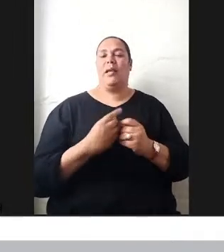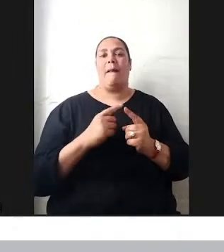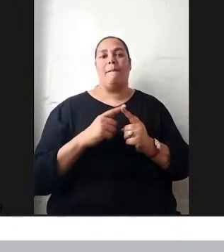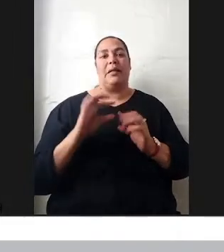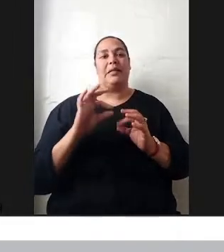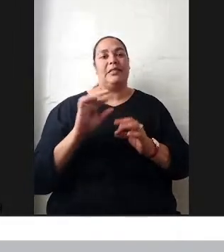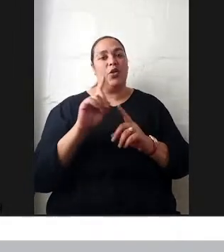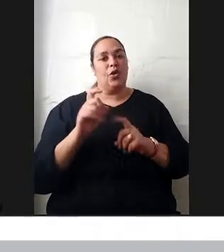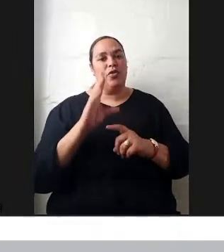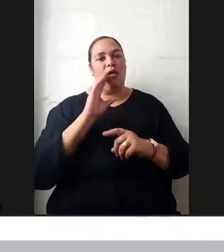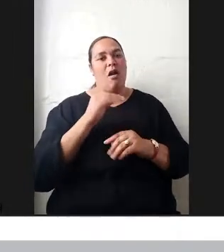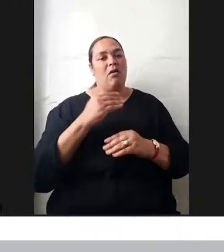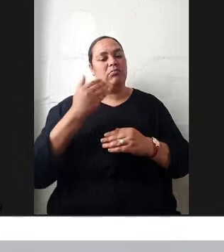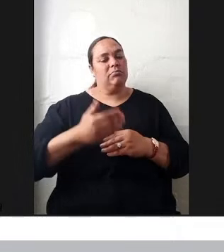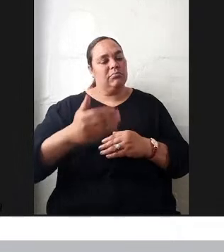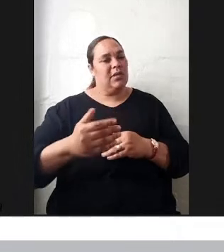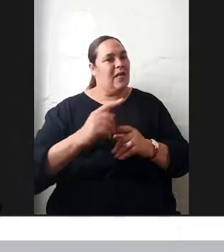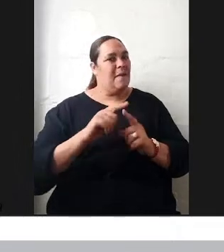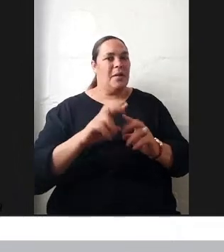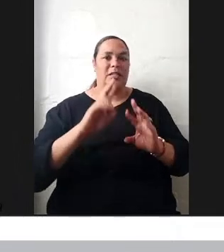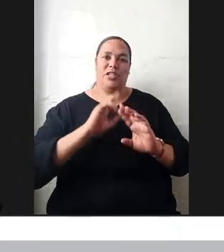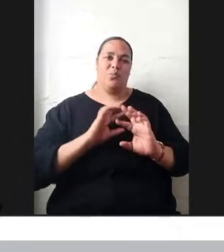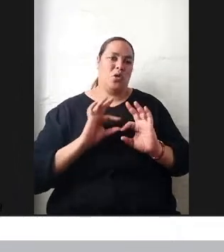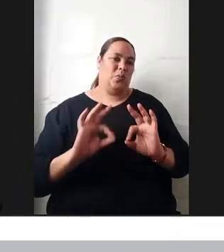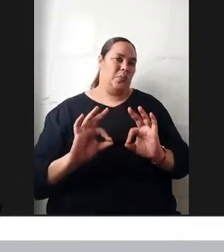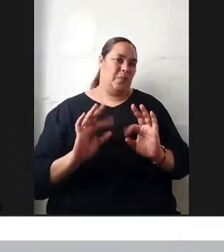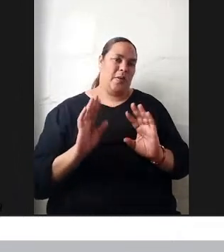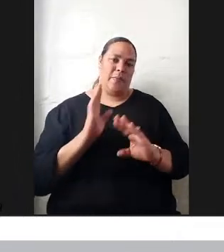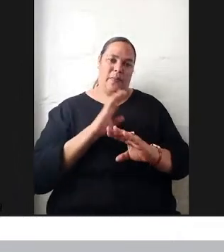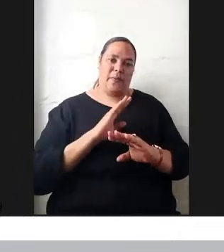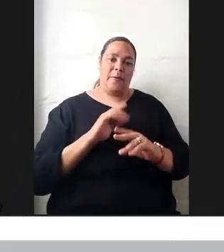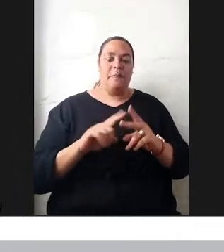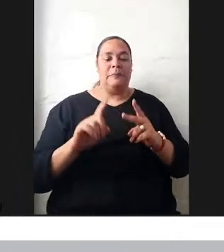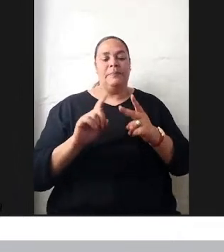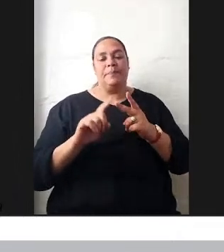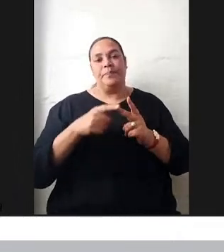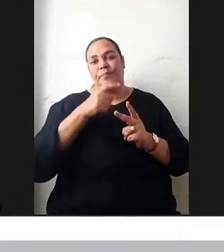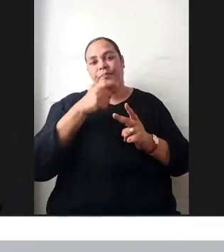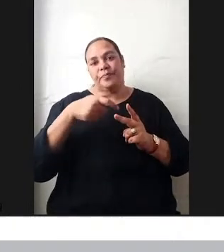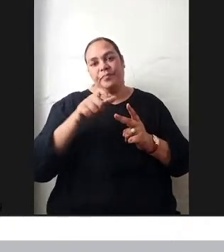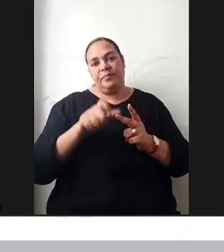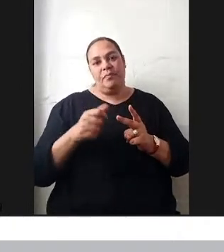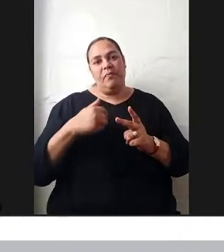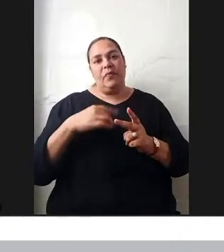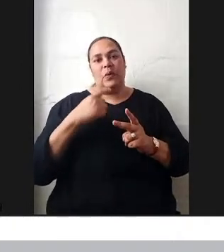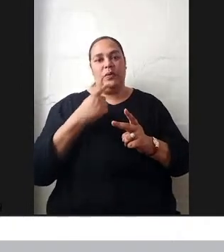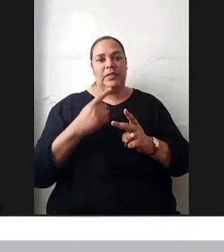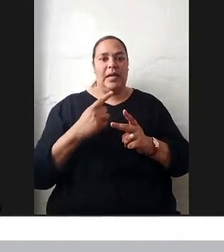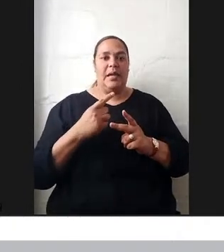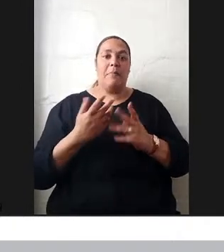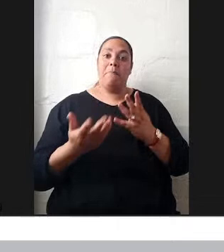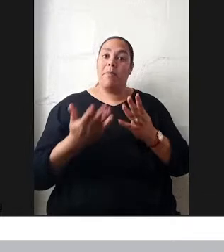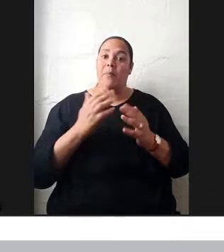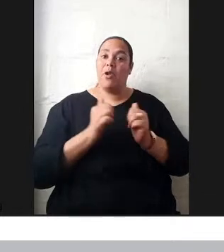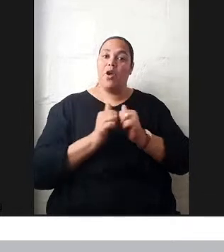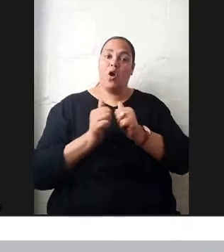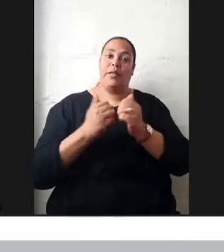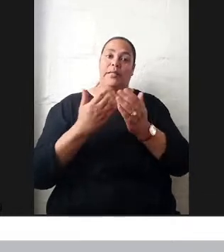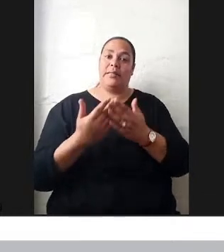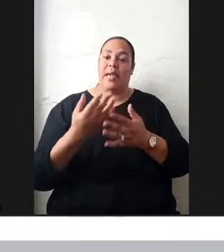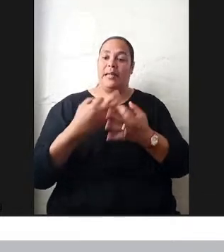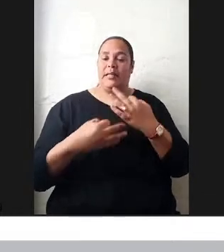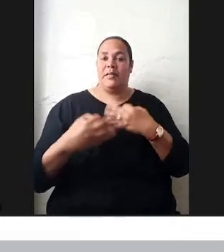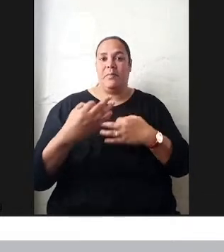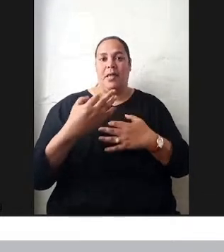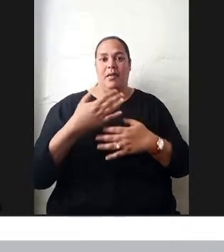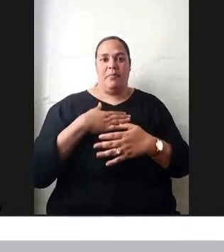every time and it's not being responded to. The second comment, Chair, I want to make is that And perhaps colleagues can be able to explain to me.